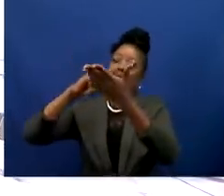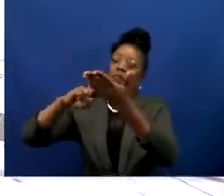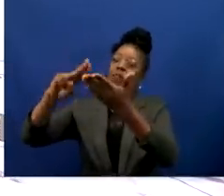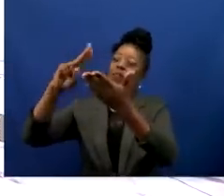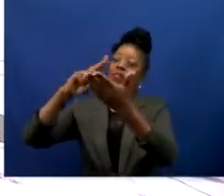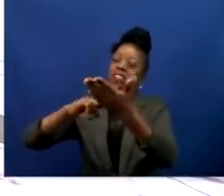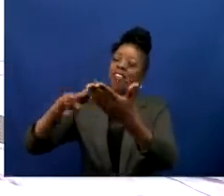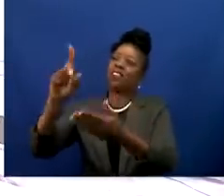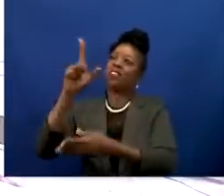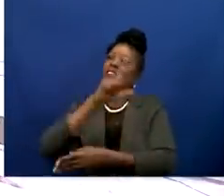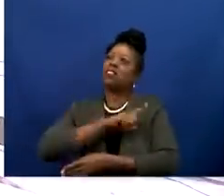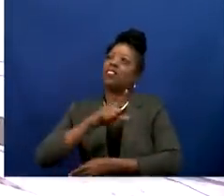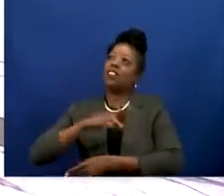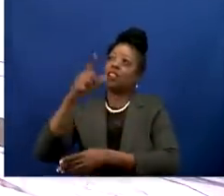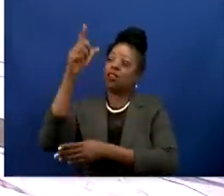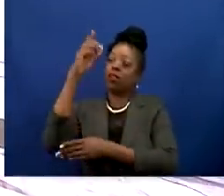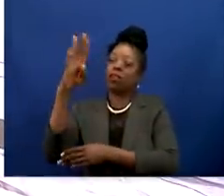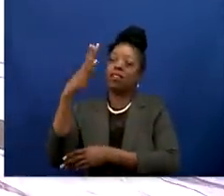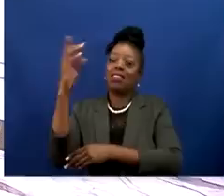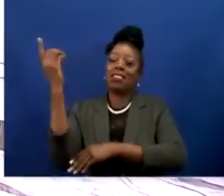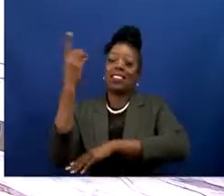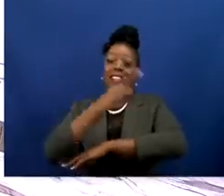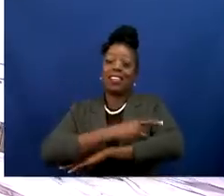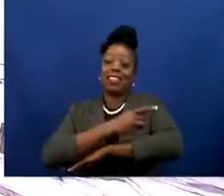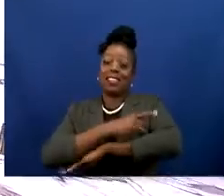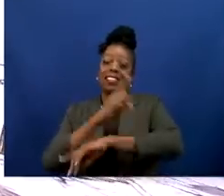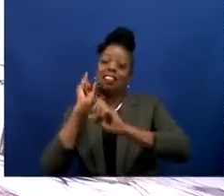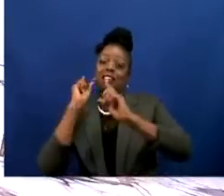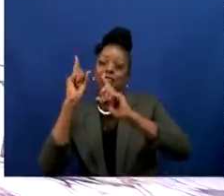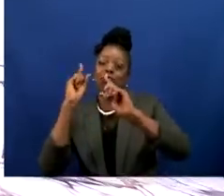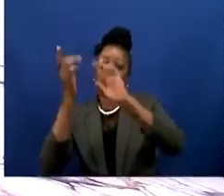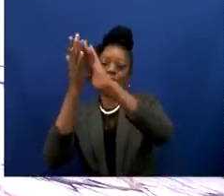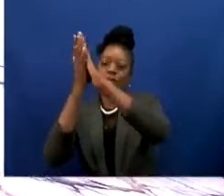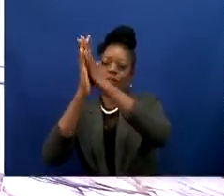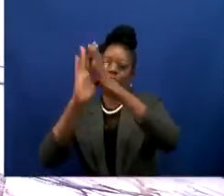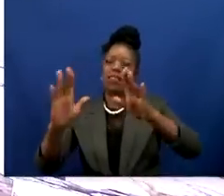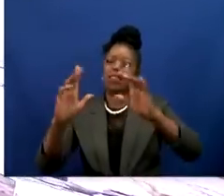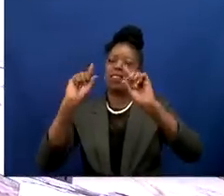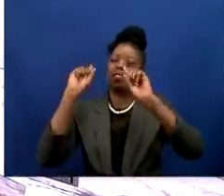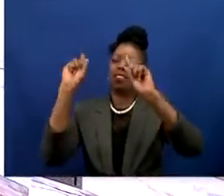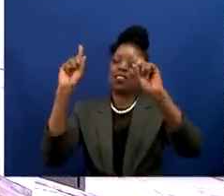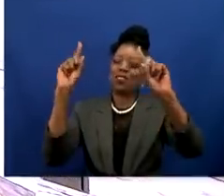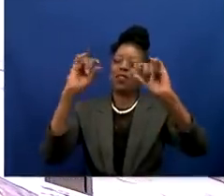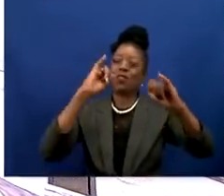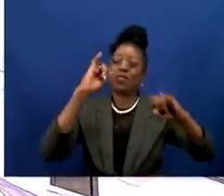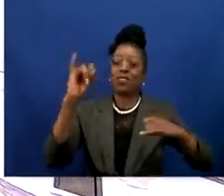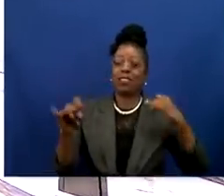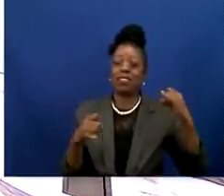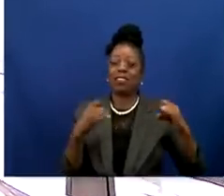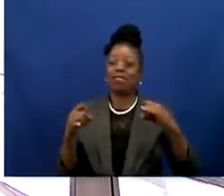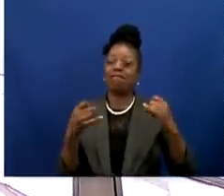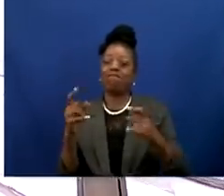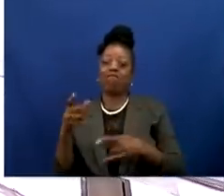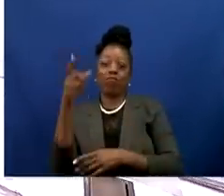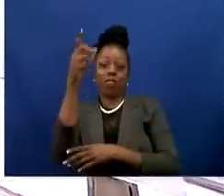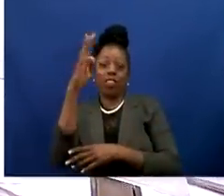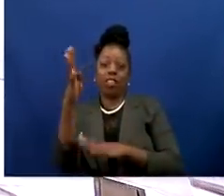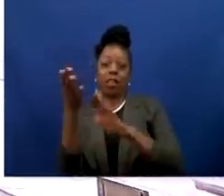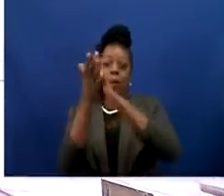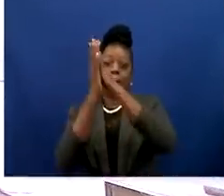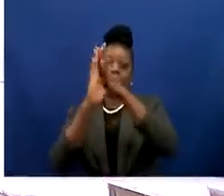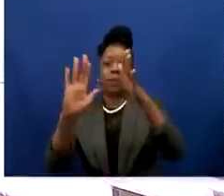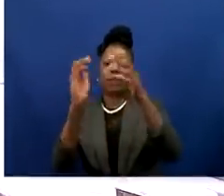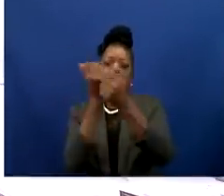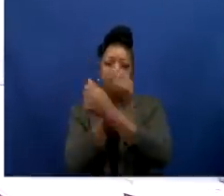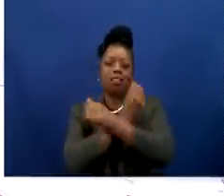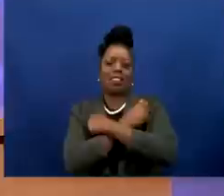hosts. Until that day, my brothers, my sisters, go in peace, go in love, go in joy. May the very God of peace, love, and joy